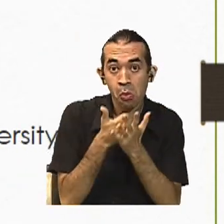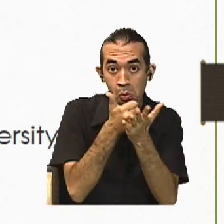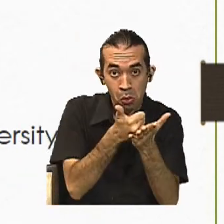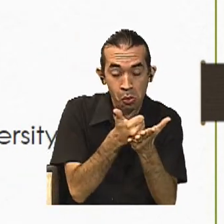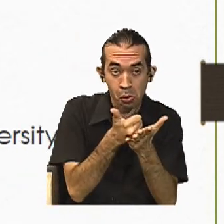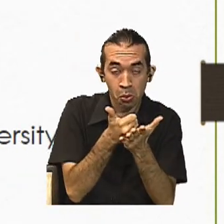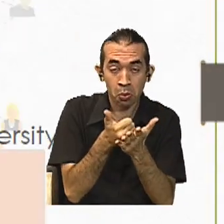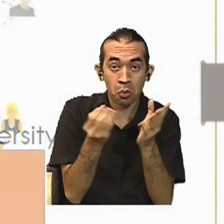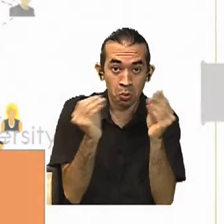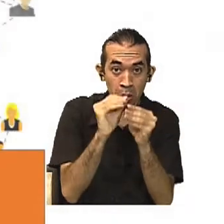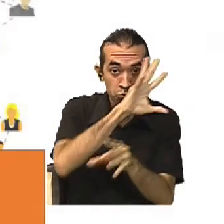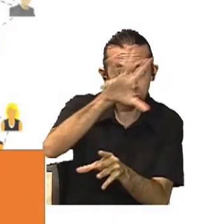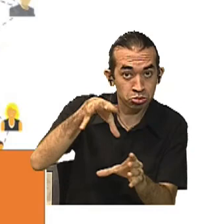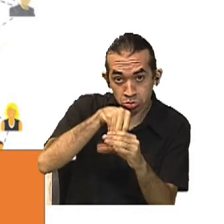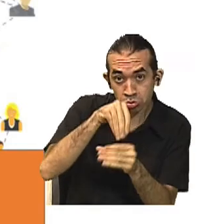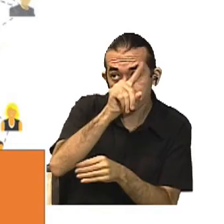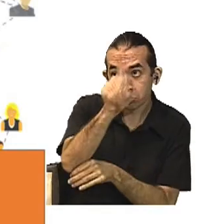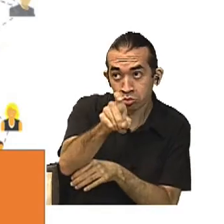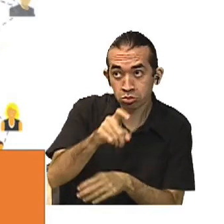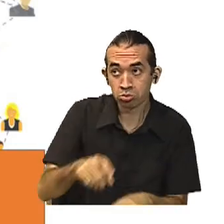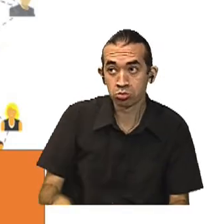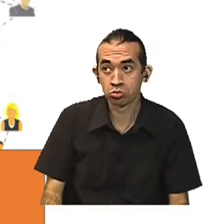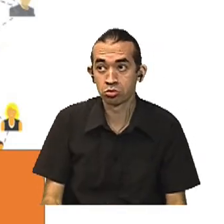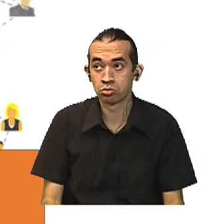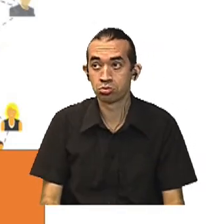be more inclusive?